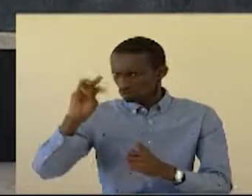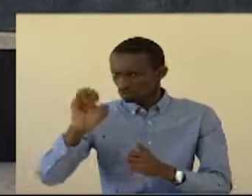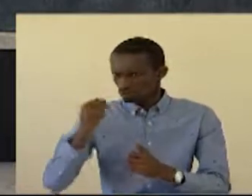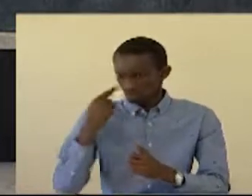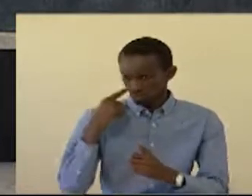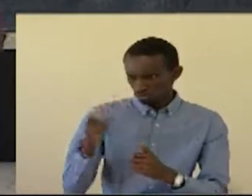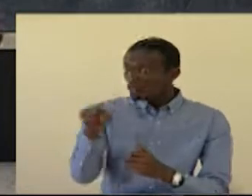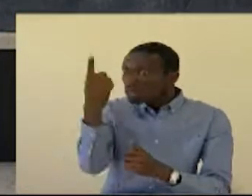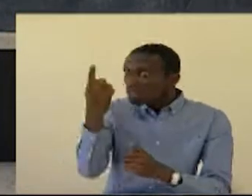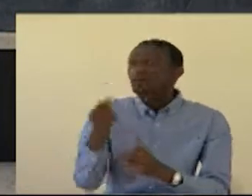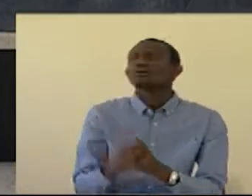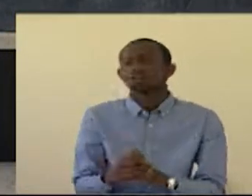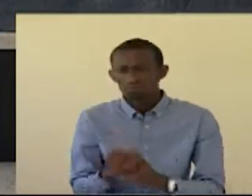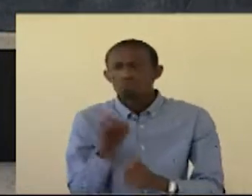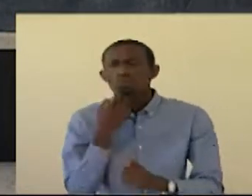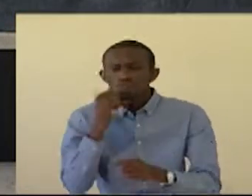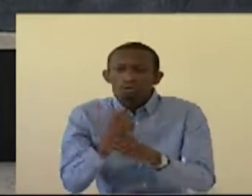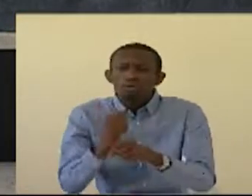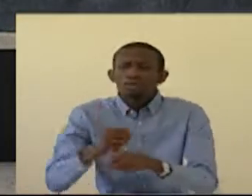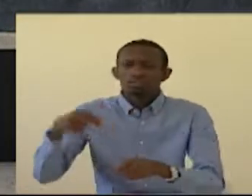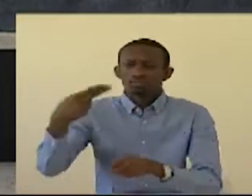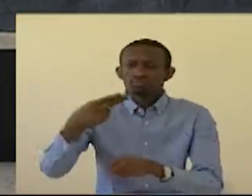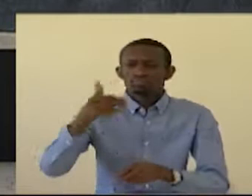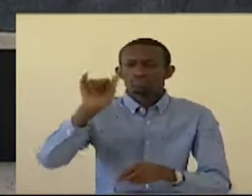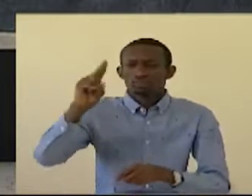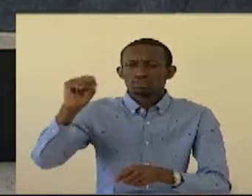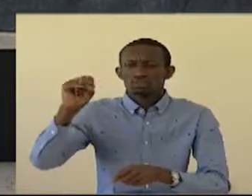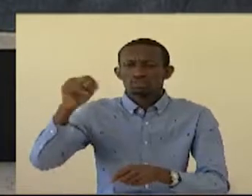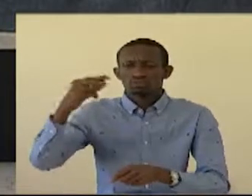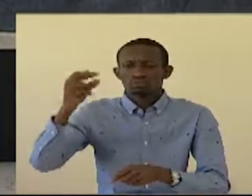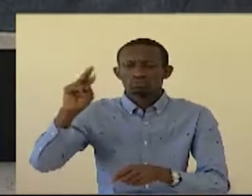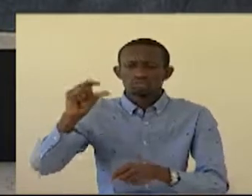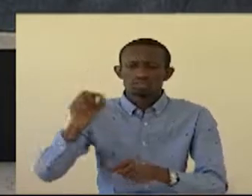have to dehydrate the compound and